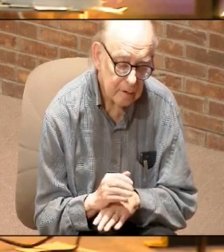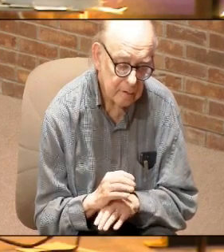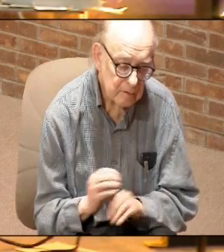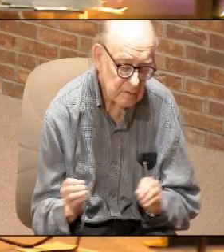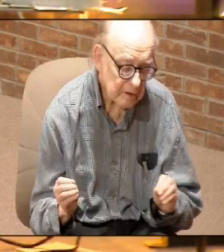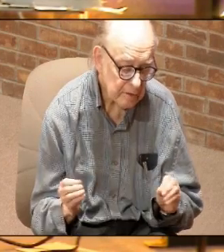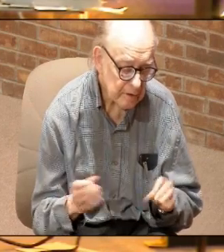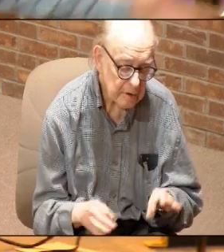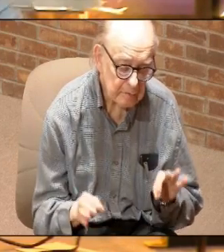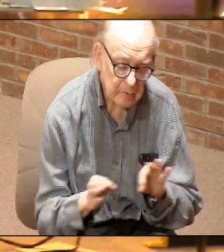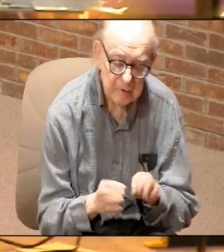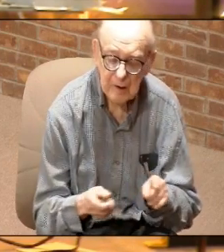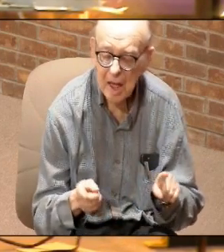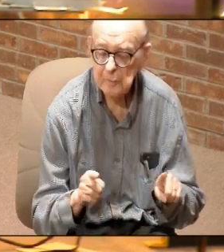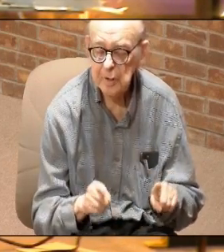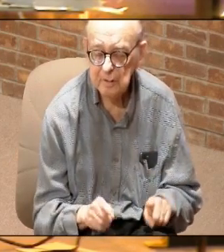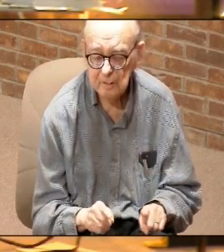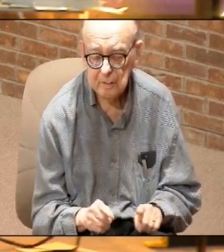Nothing major going to happen.